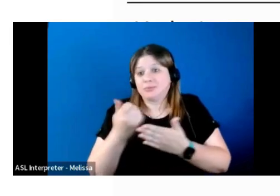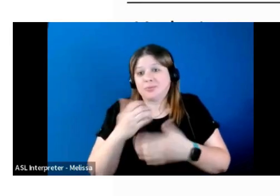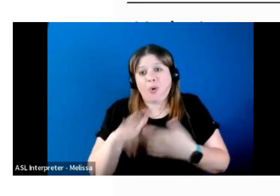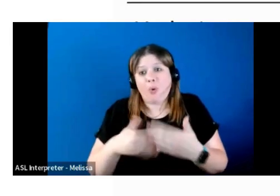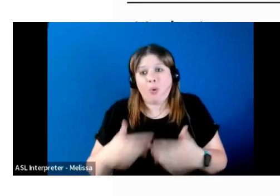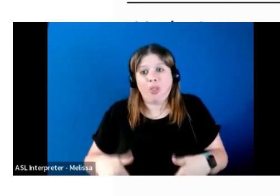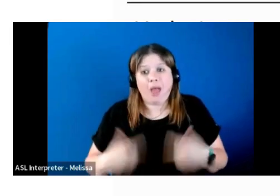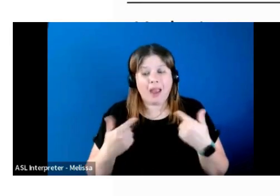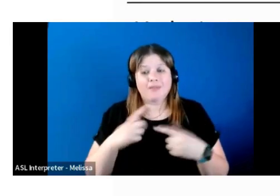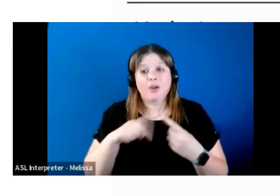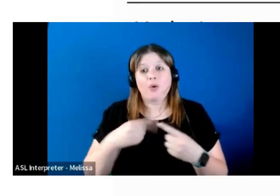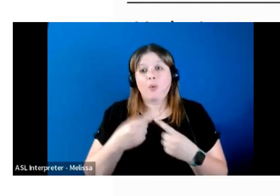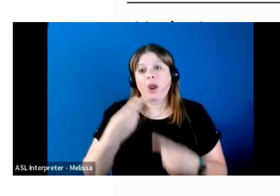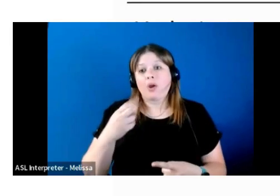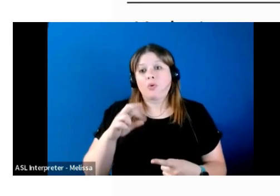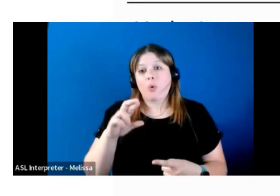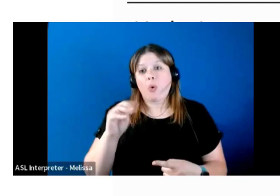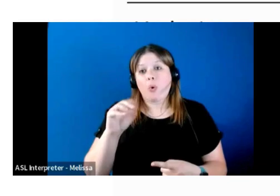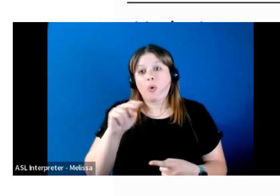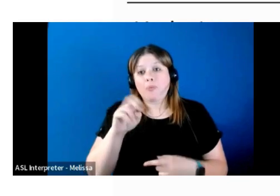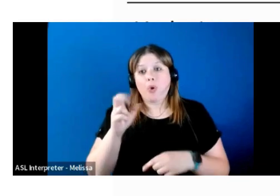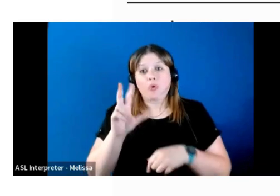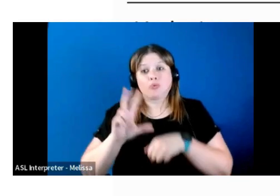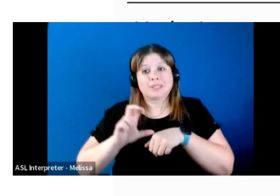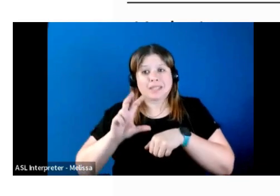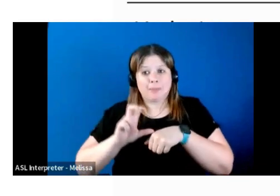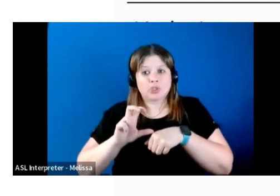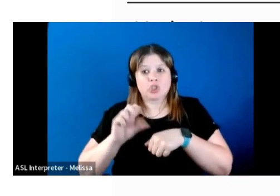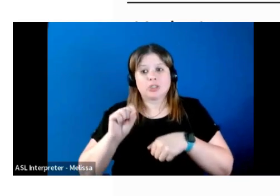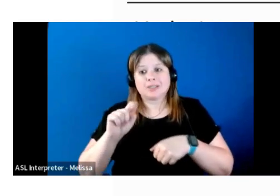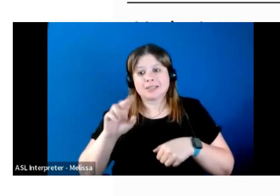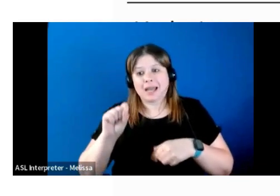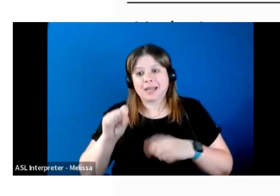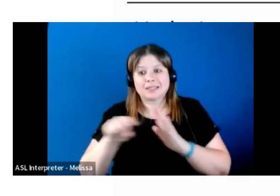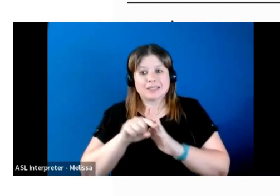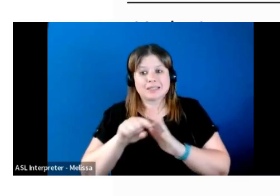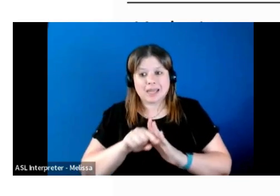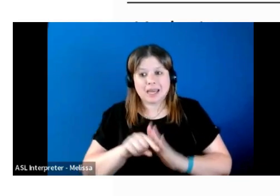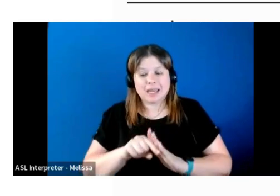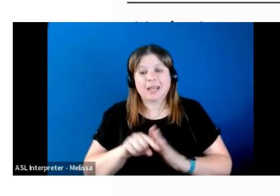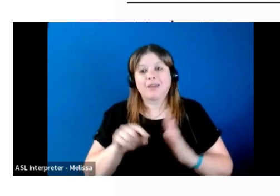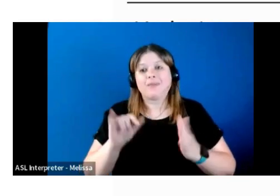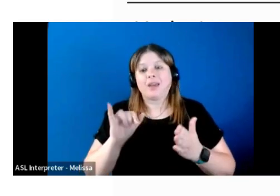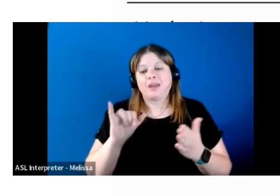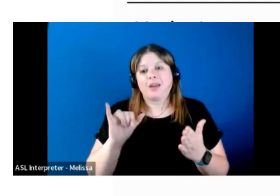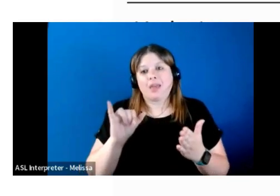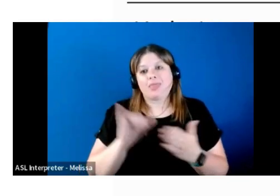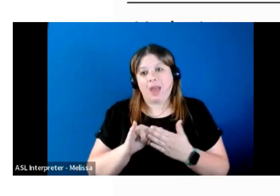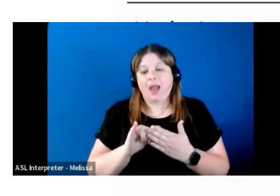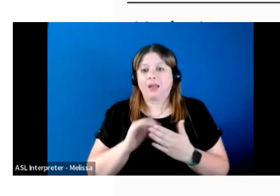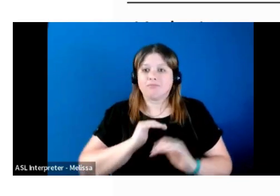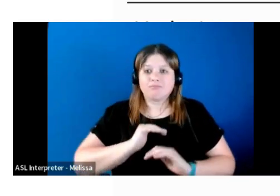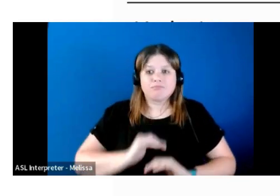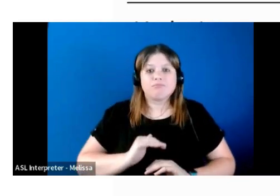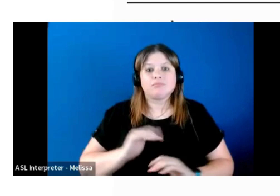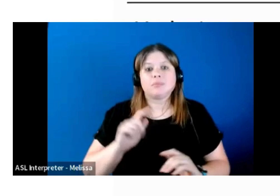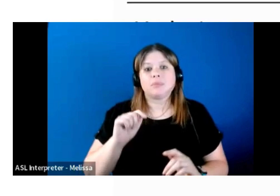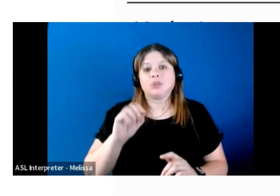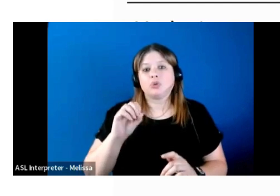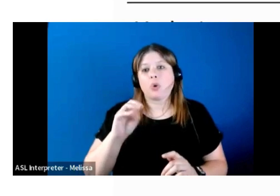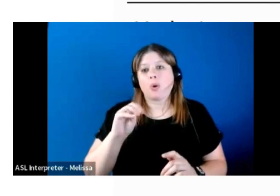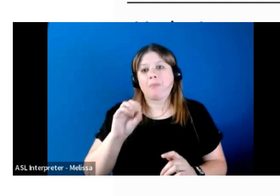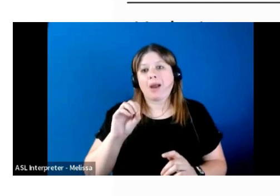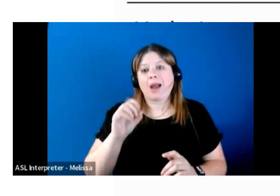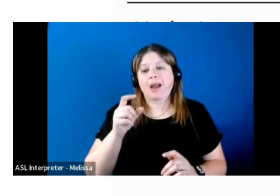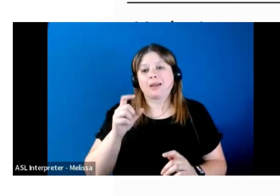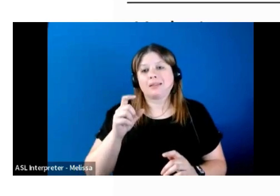receptor status is negative, that is obviously reassuring. Tamoxifen as the endocrine